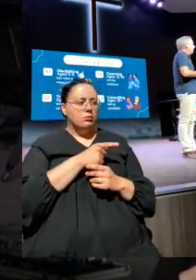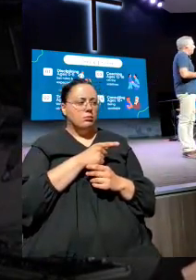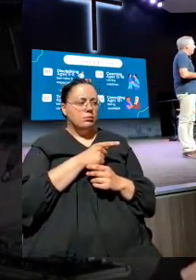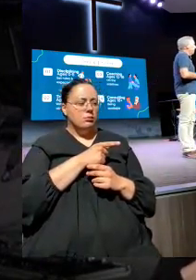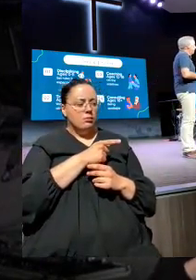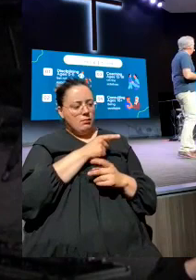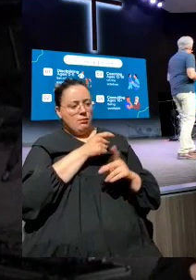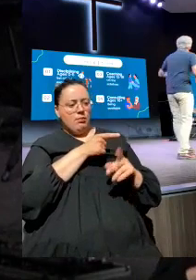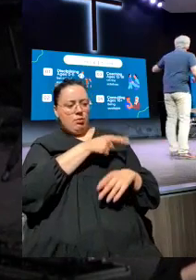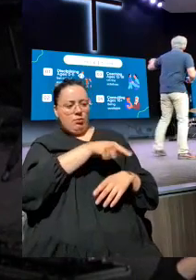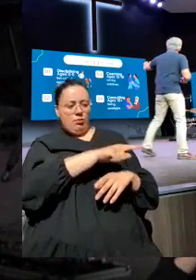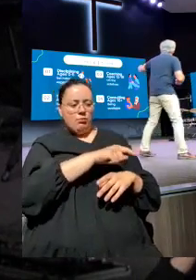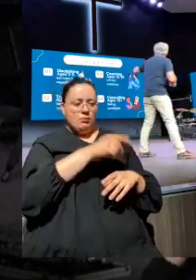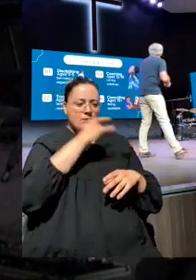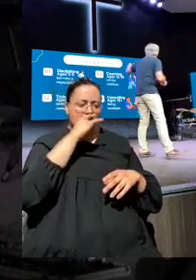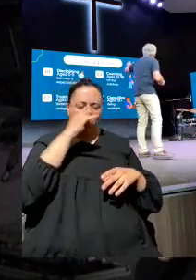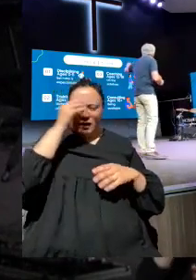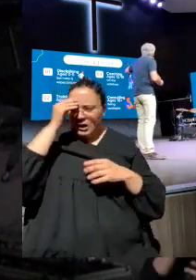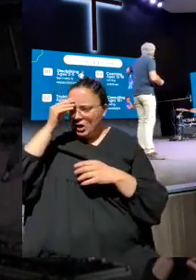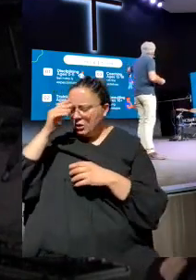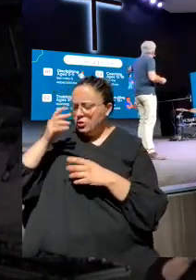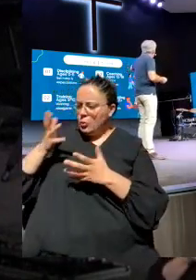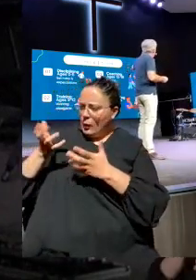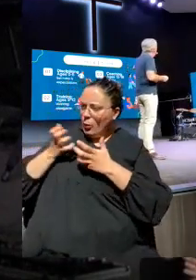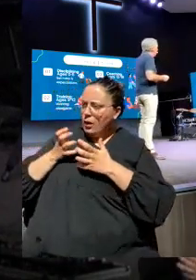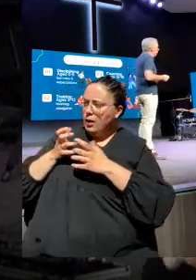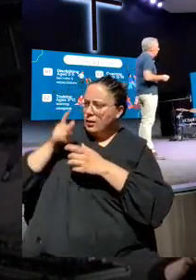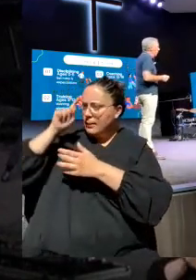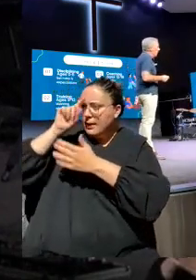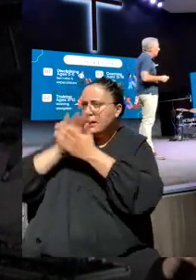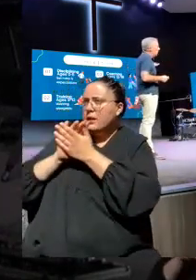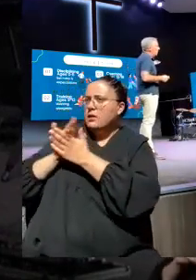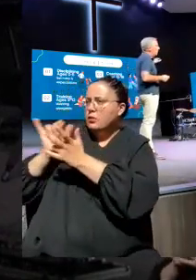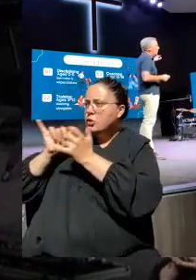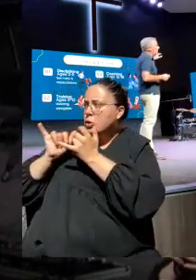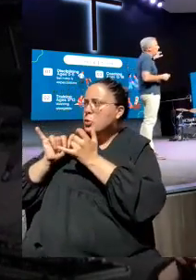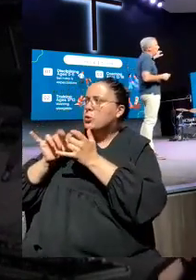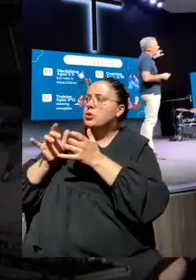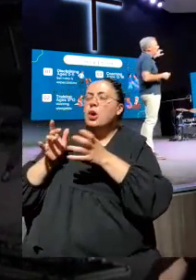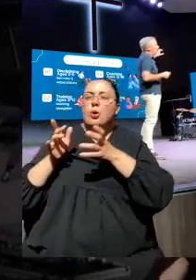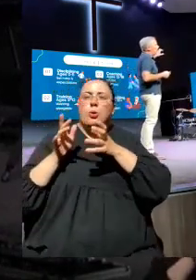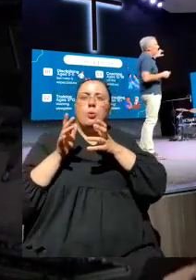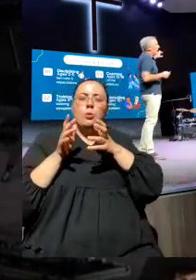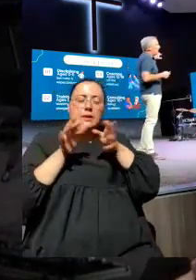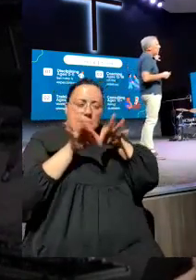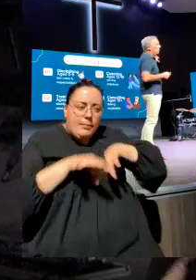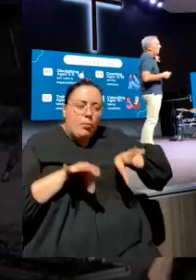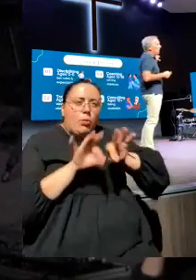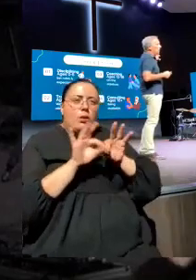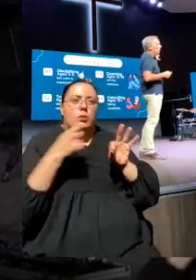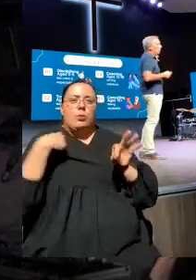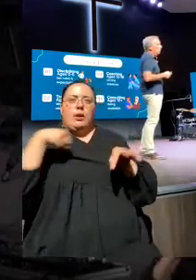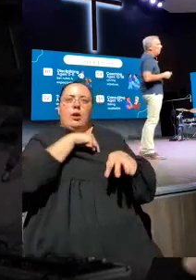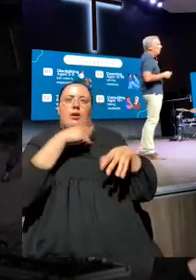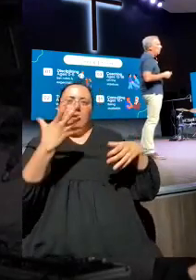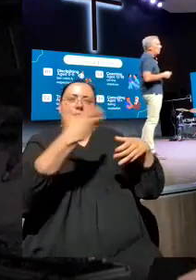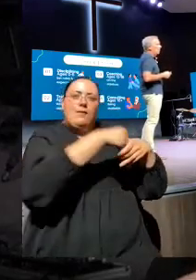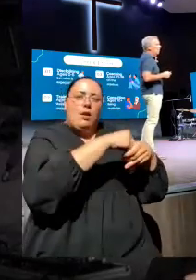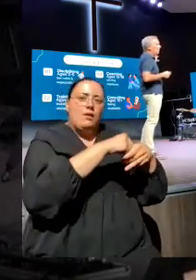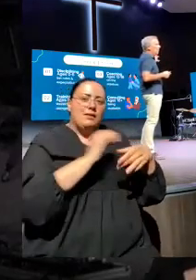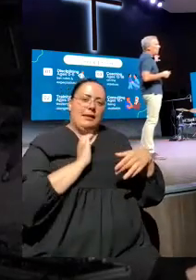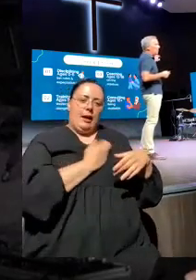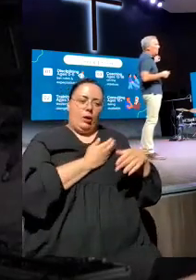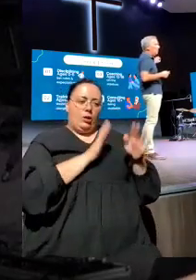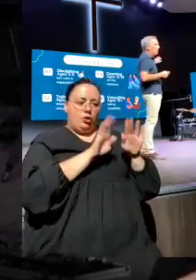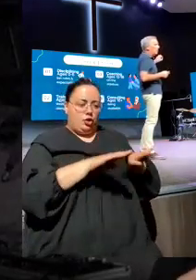about this. It's the idea that we need to be engaged in what our kids are consuming, because that's where they're gaining role models, and we want